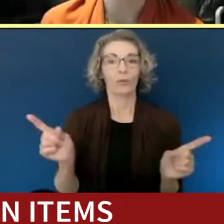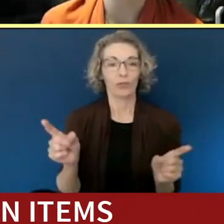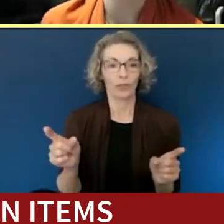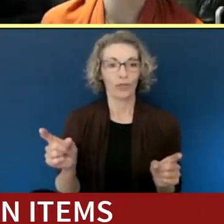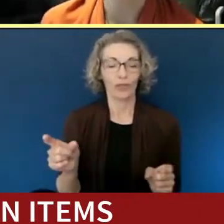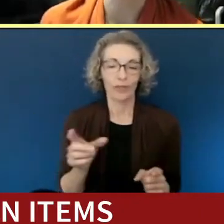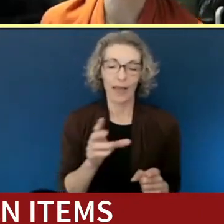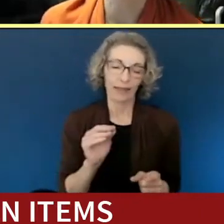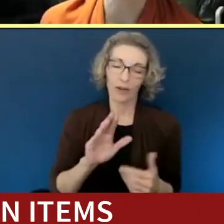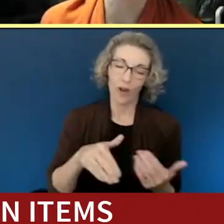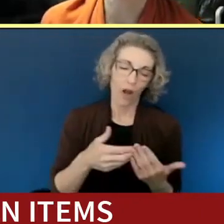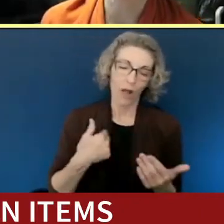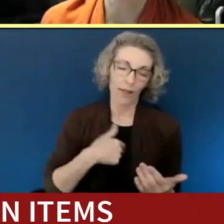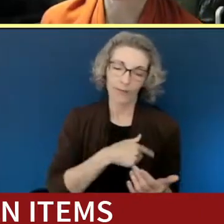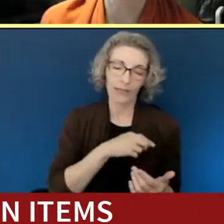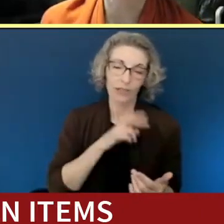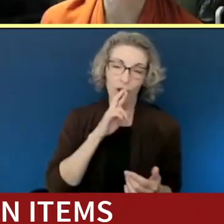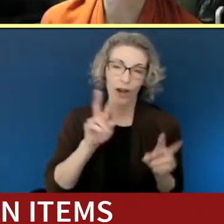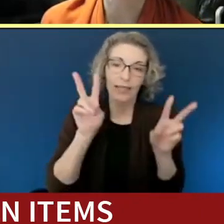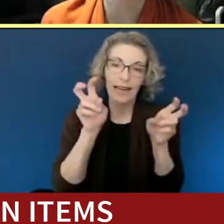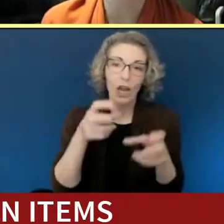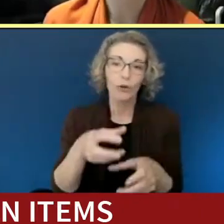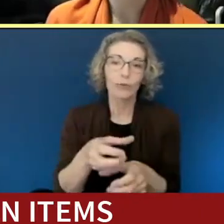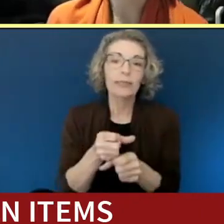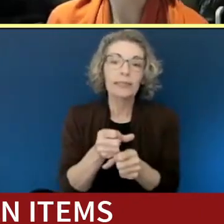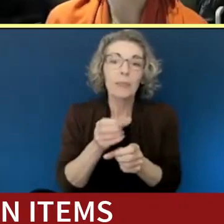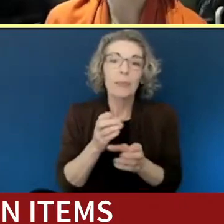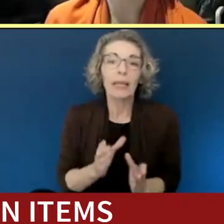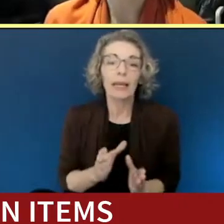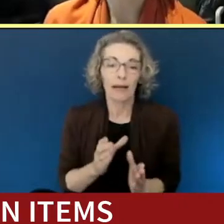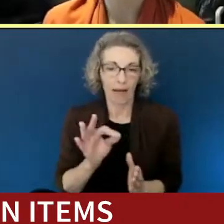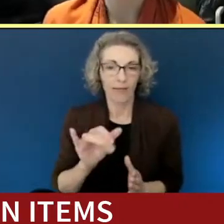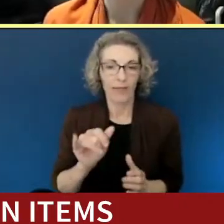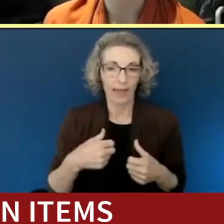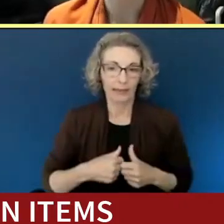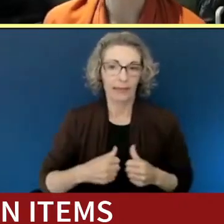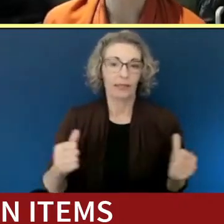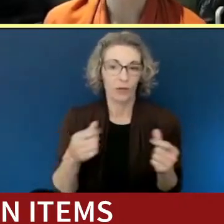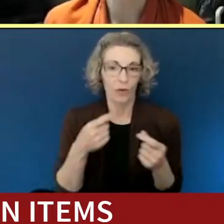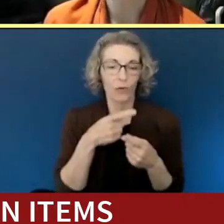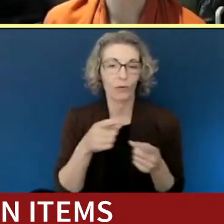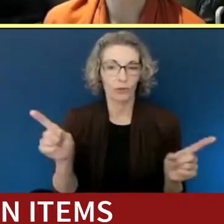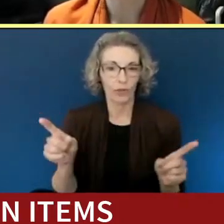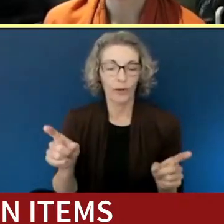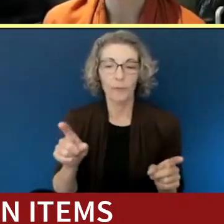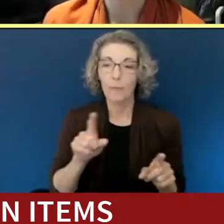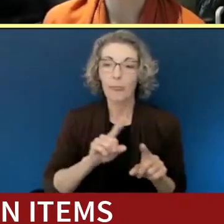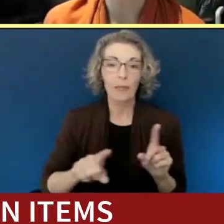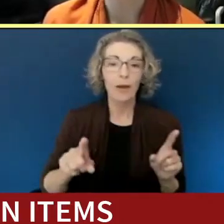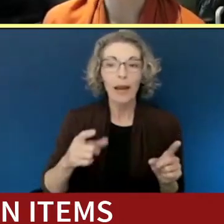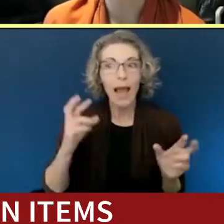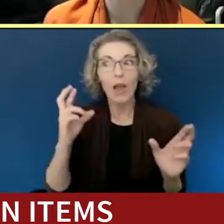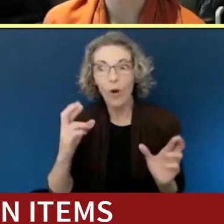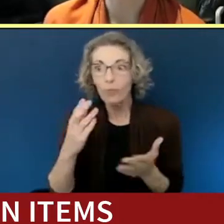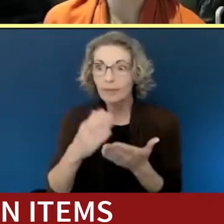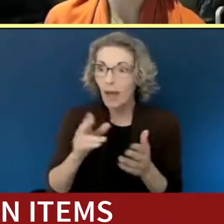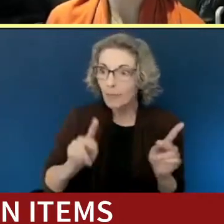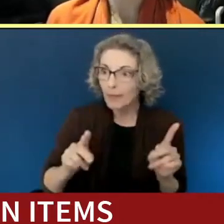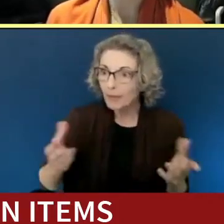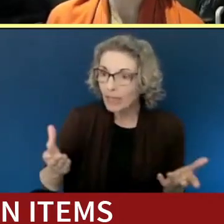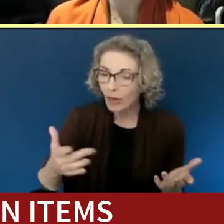all of us are recipients of disclosure, to tell you the truth. But yeah, for whom this was like, okay, like a